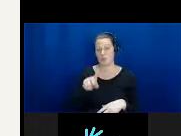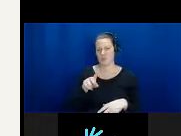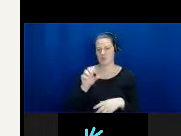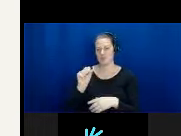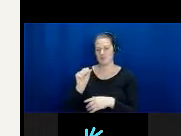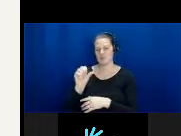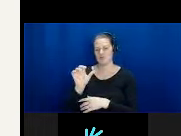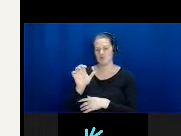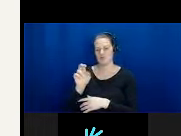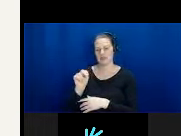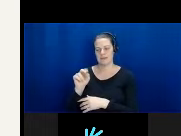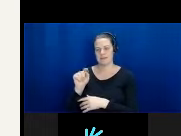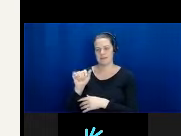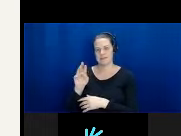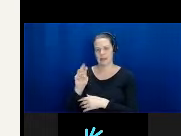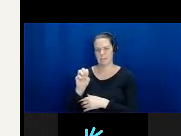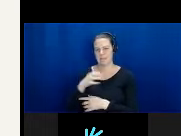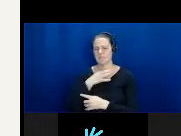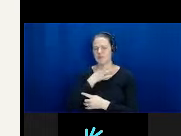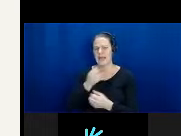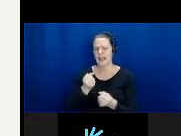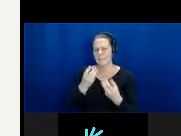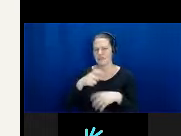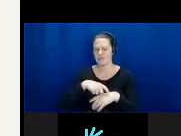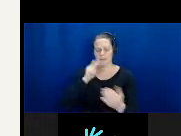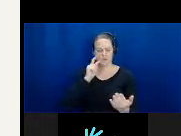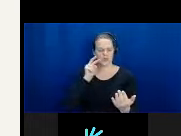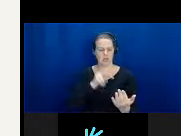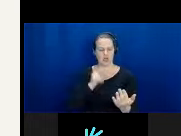as how much time one should spend looking at screens?